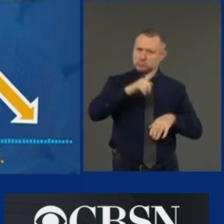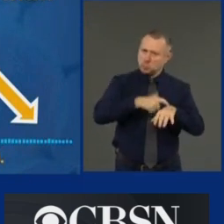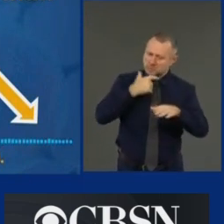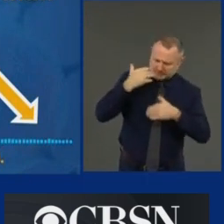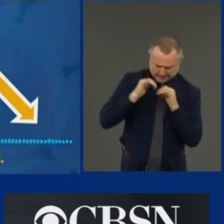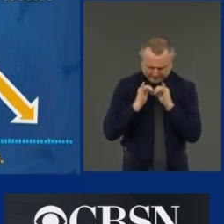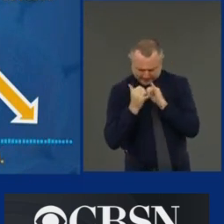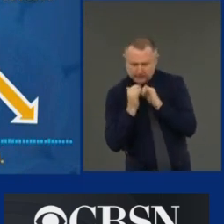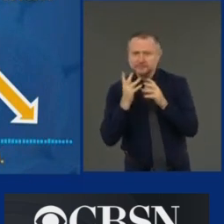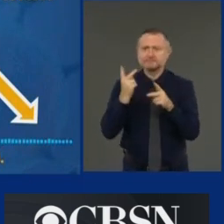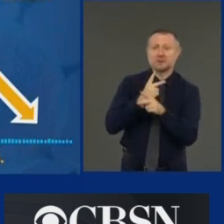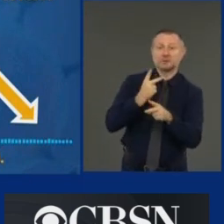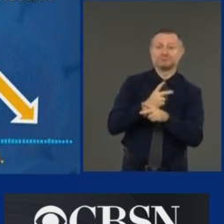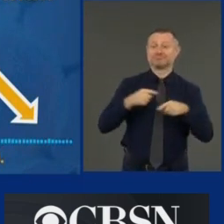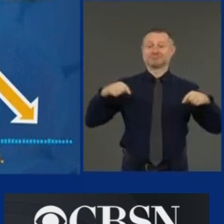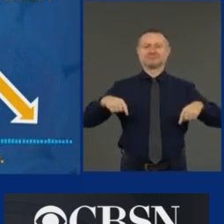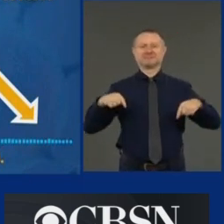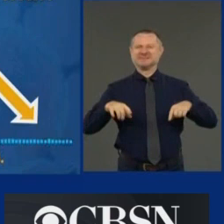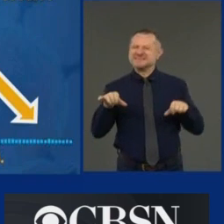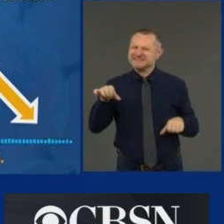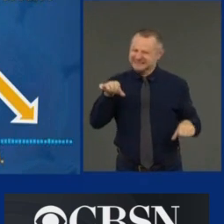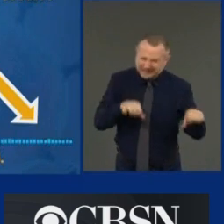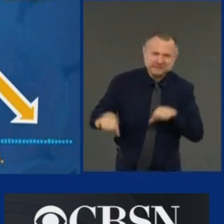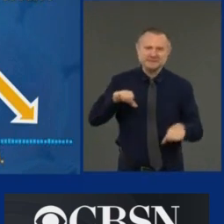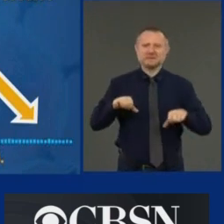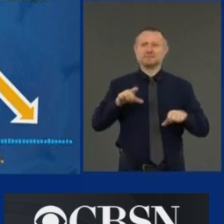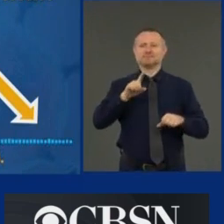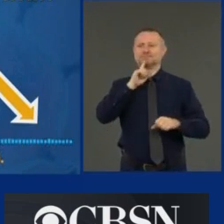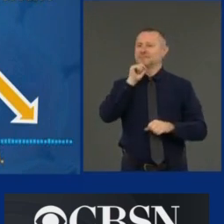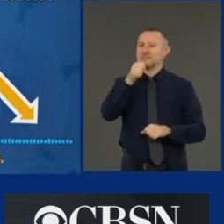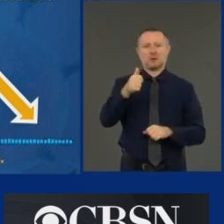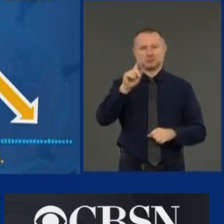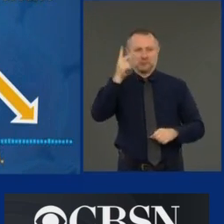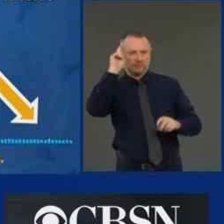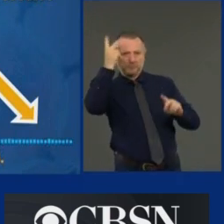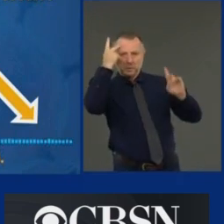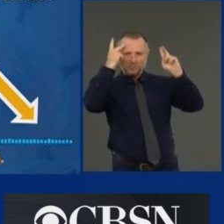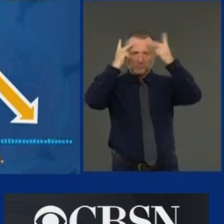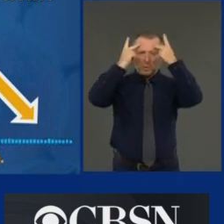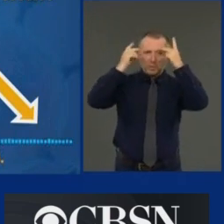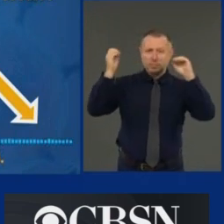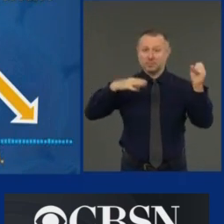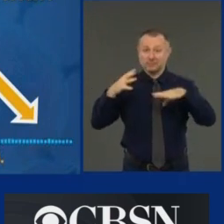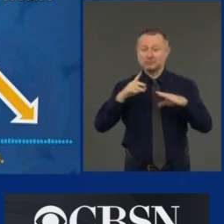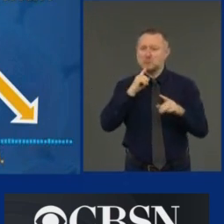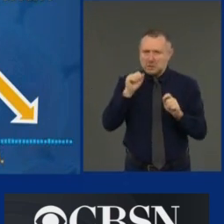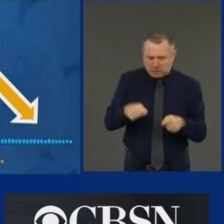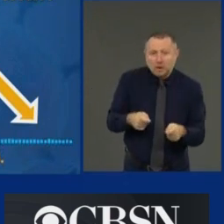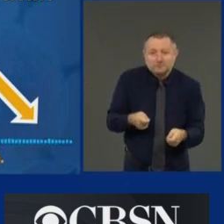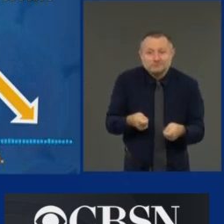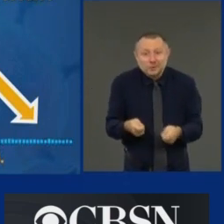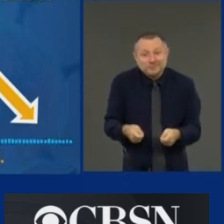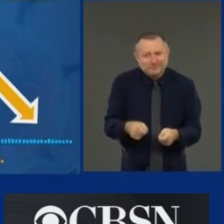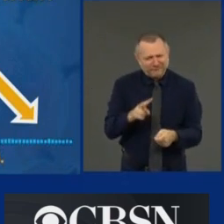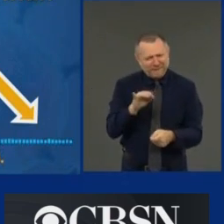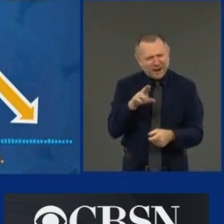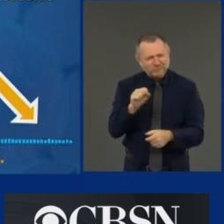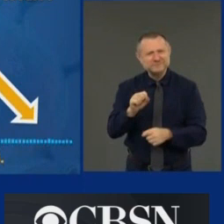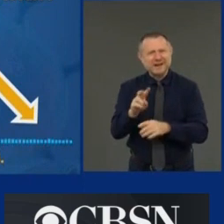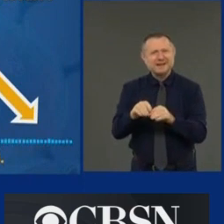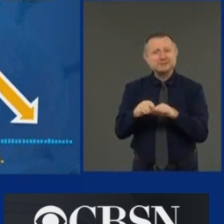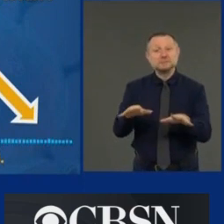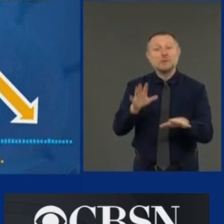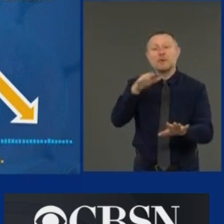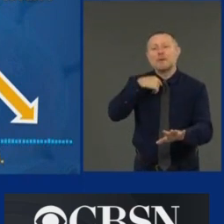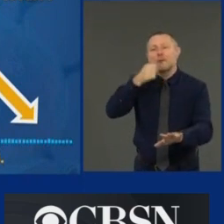not politics. You can manage a virus, but you have to understand what you're dealing with. It's a virus. It's a function of medicine